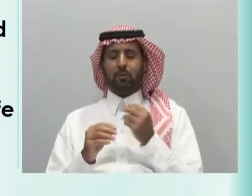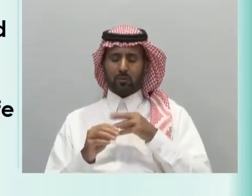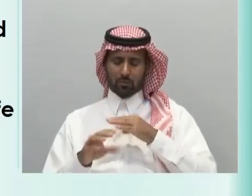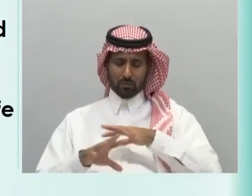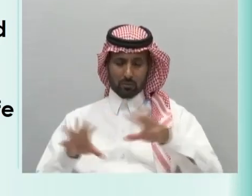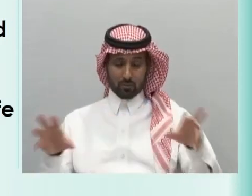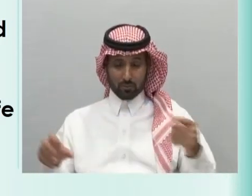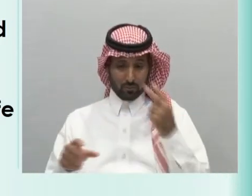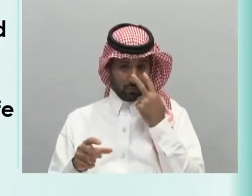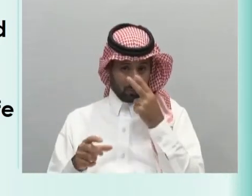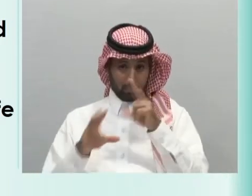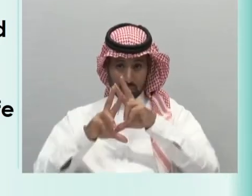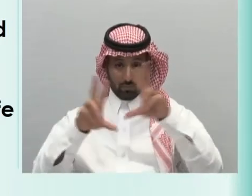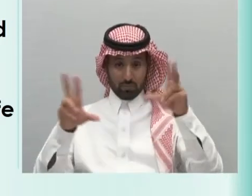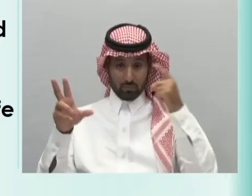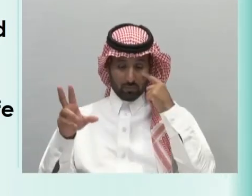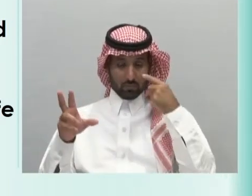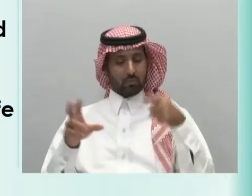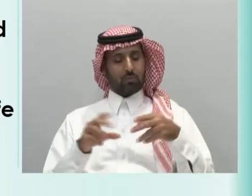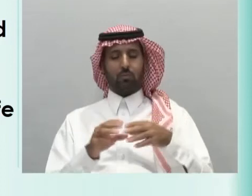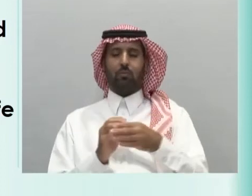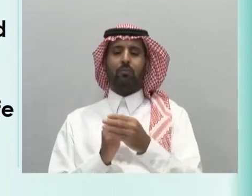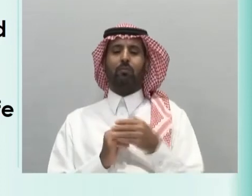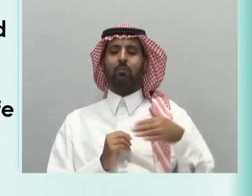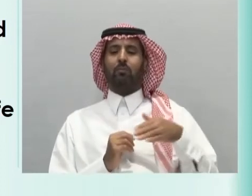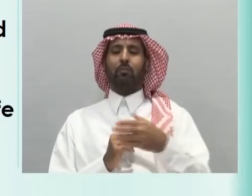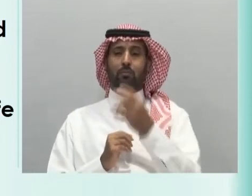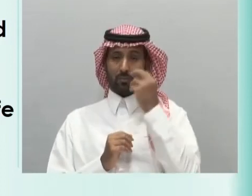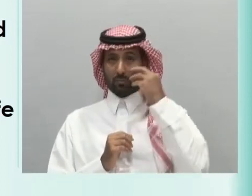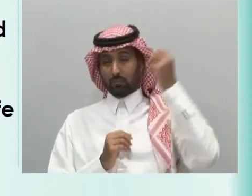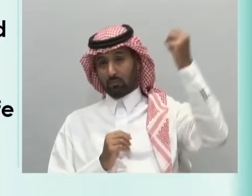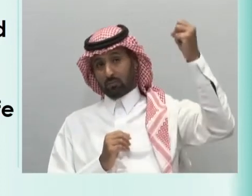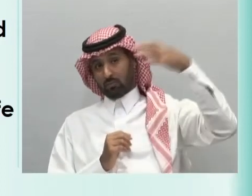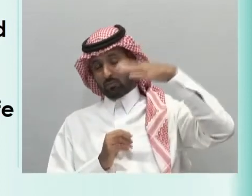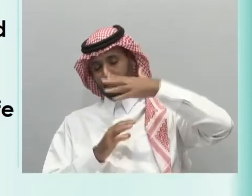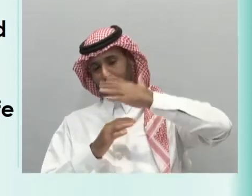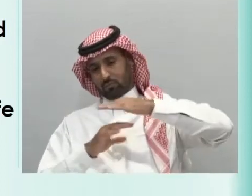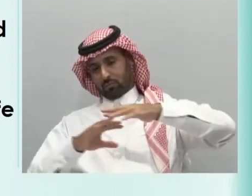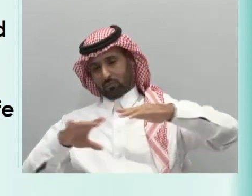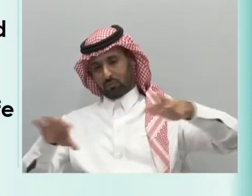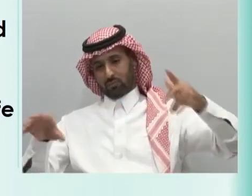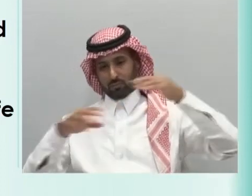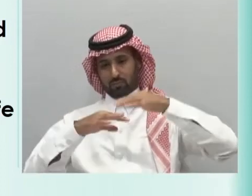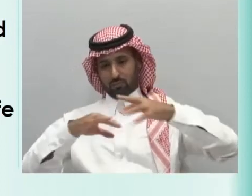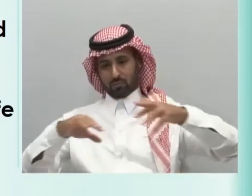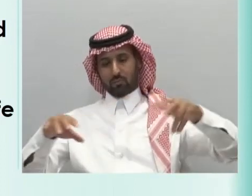there is nothing I like better than to watch the sun reflect of the what on the